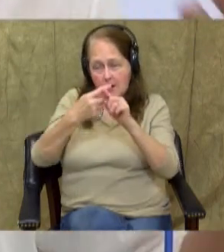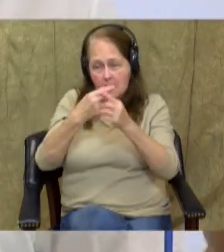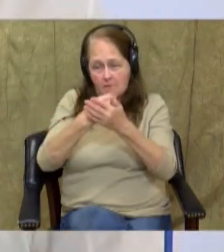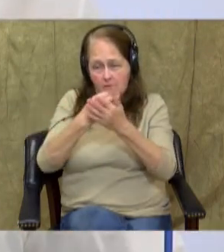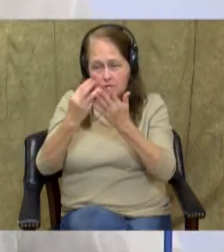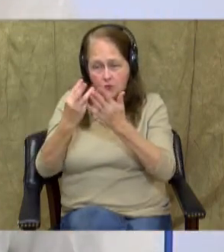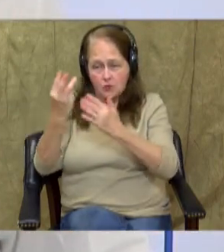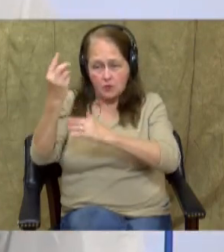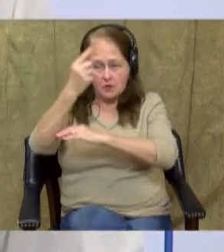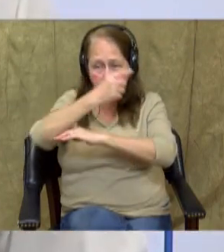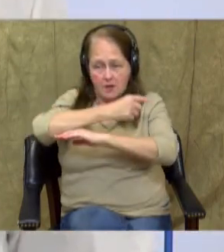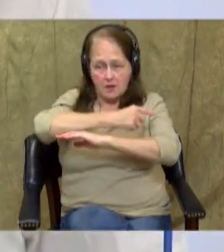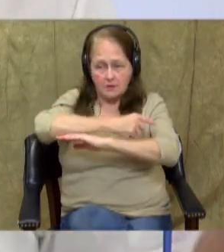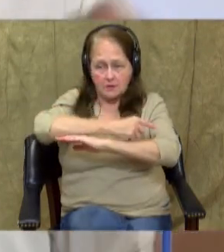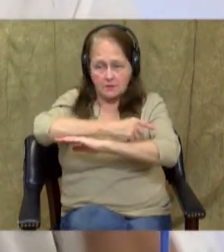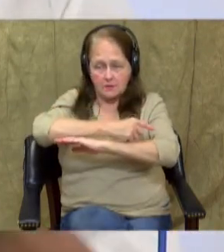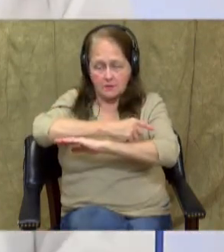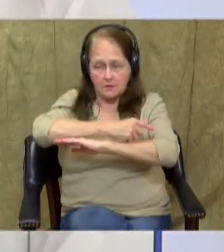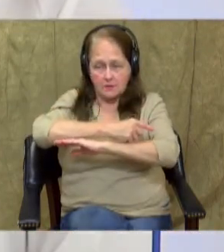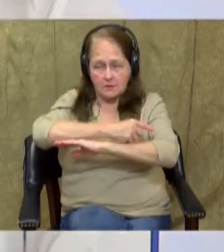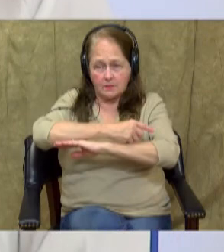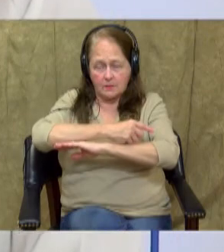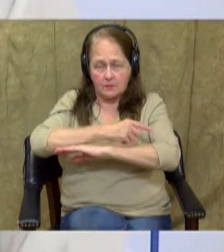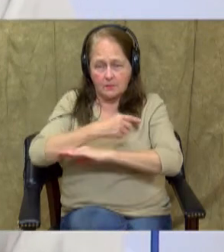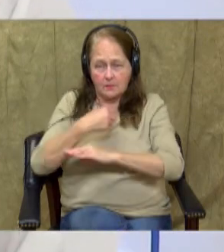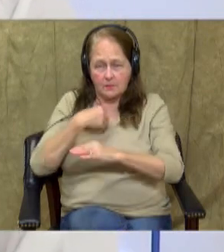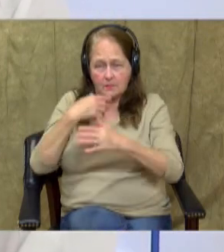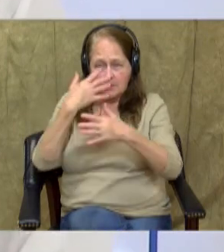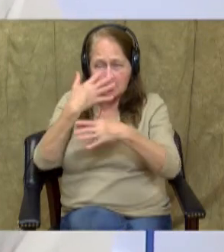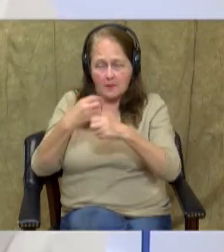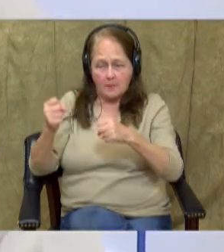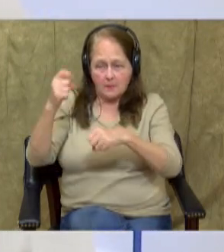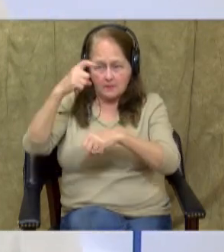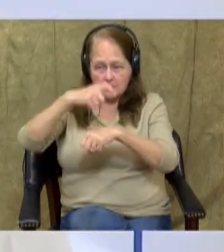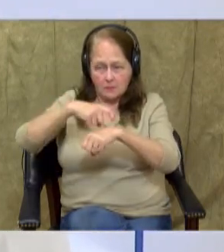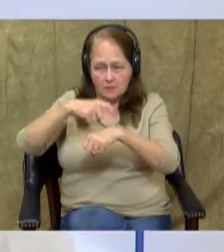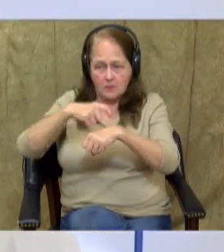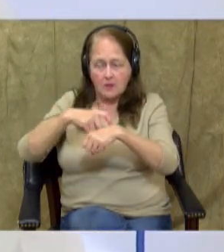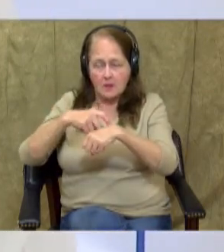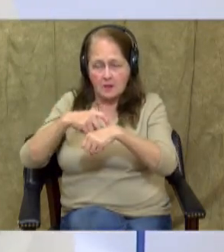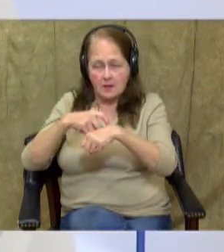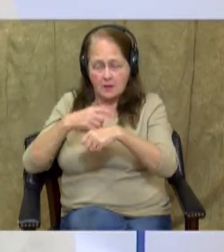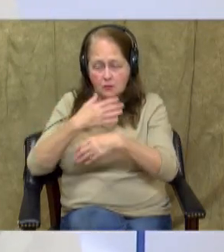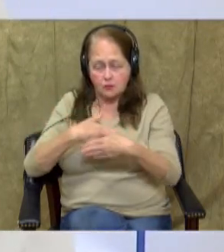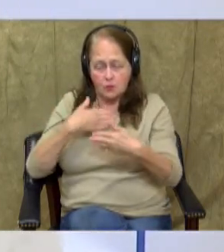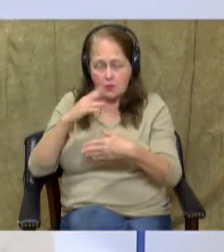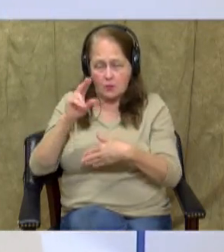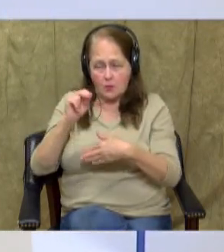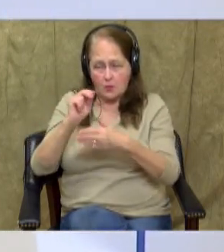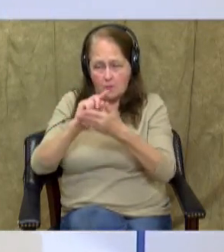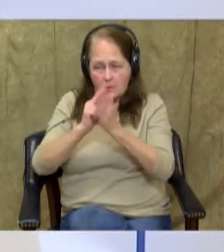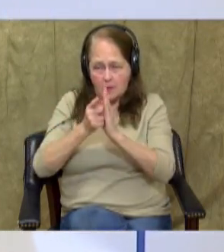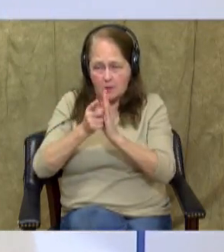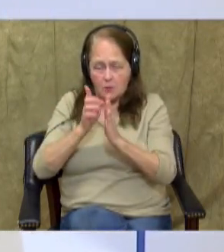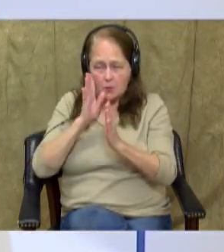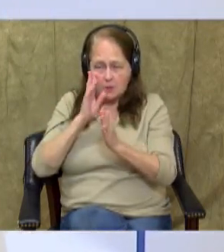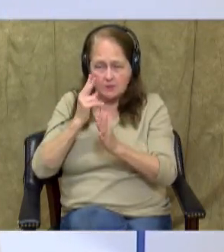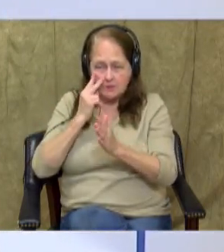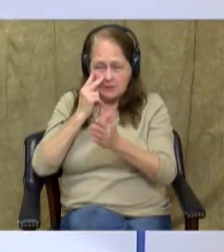days and see what you come up with. All right, guys, I am out of time. I enjoyed this past 30 minutes with you, and I look forward to